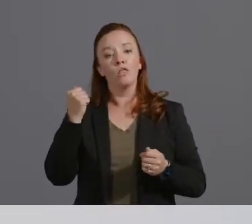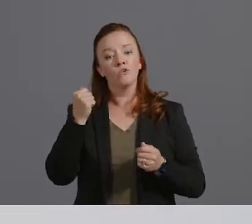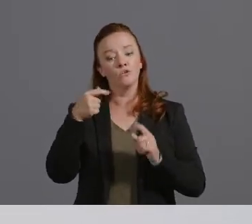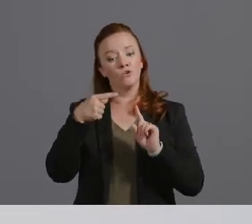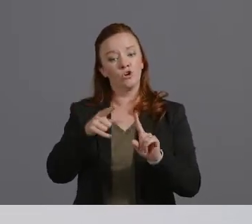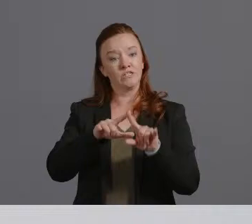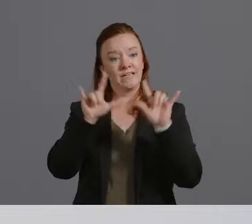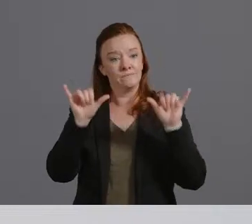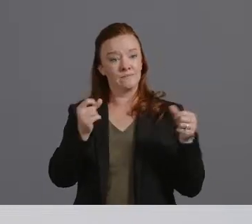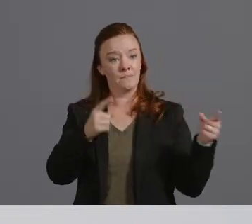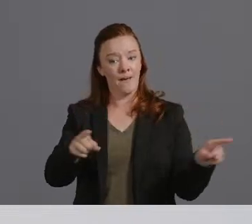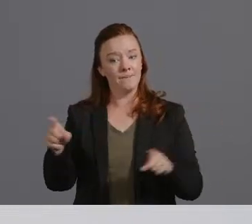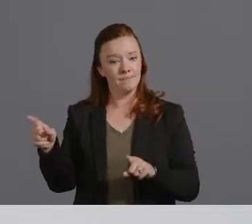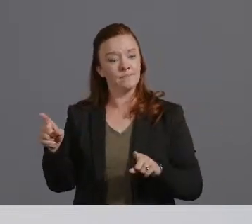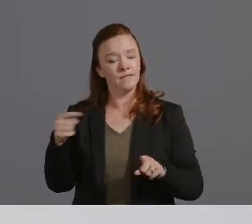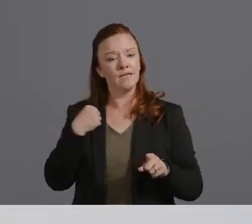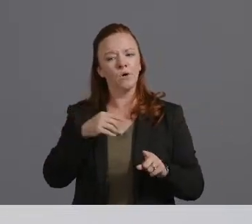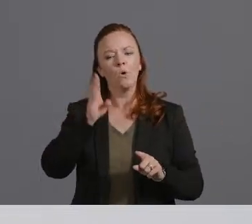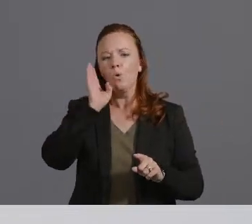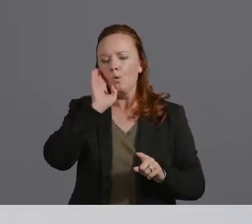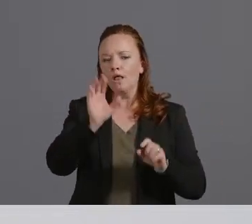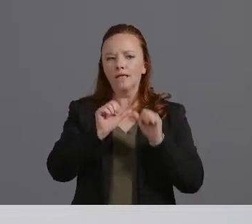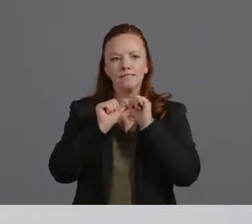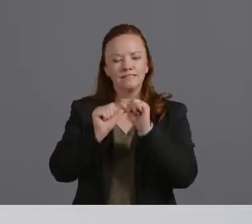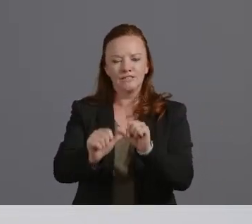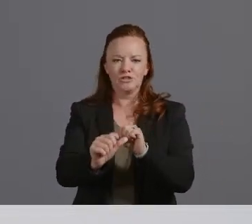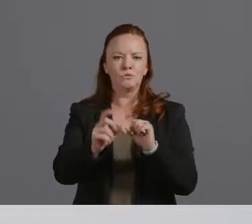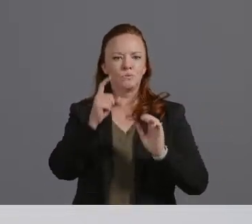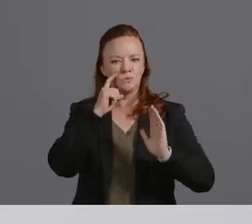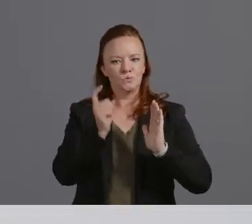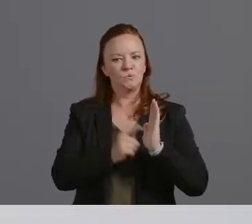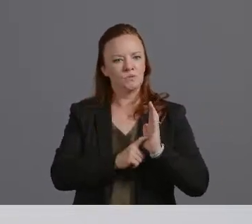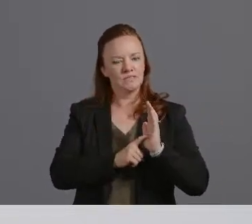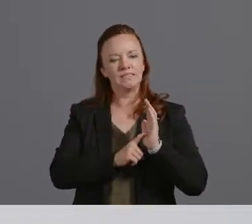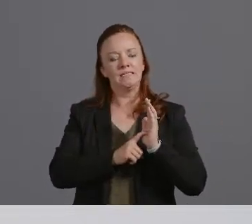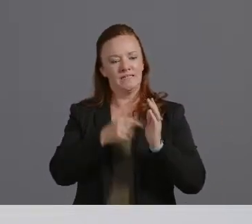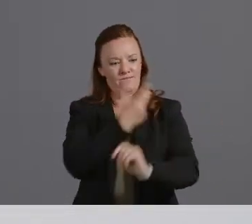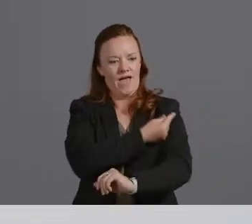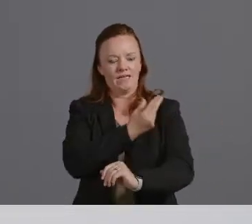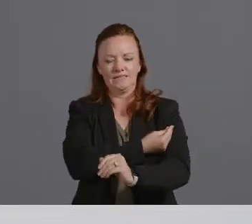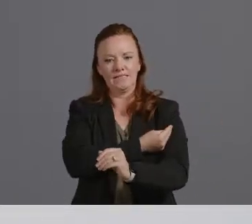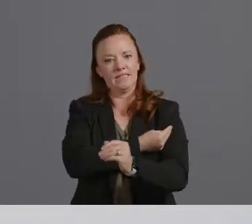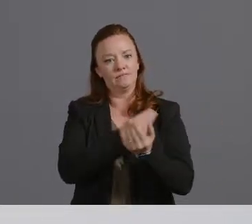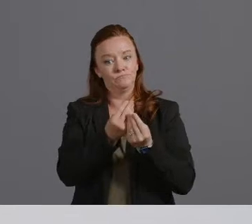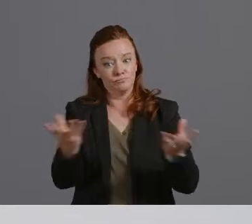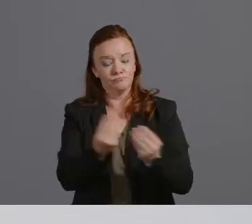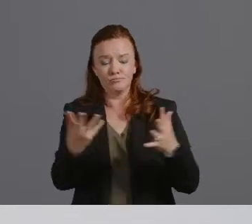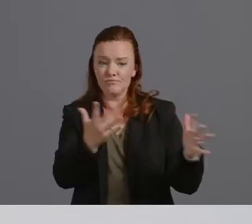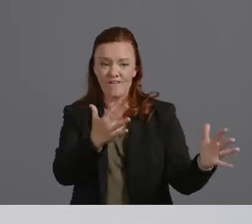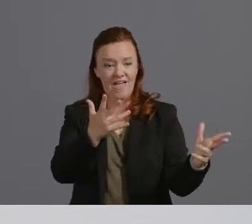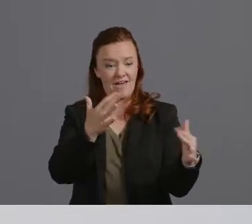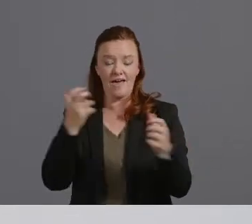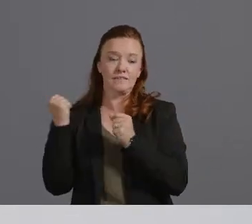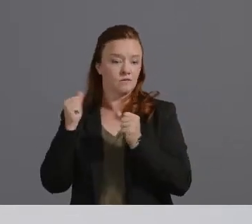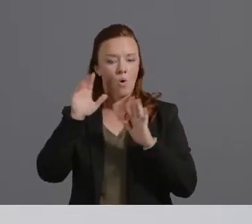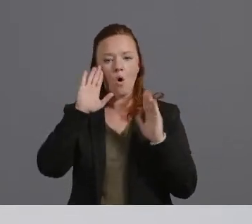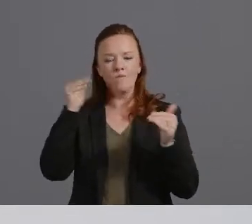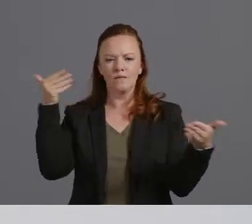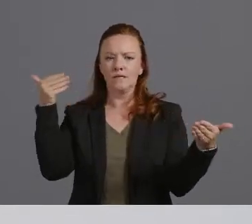on at the same time is we will continue to see an accelerated administration of vaccine. And hopefully by